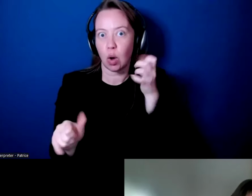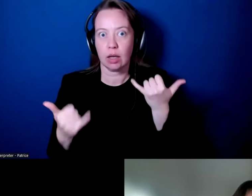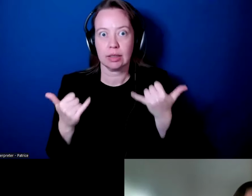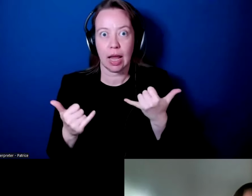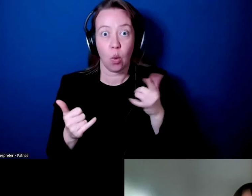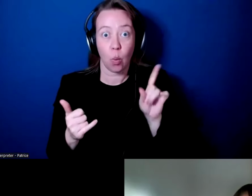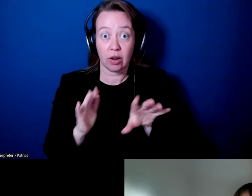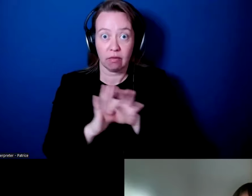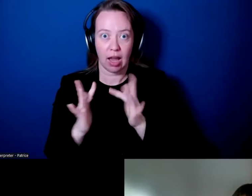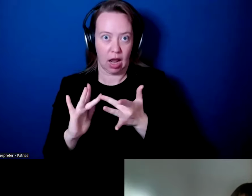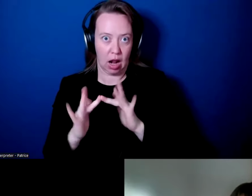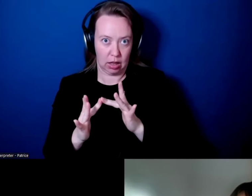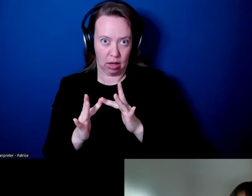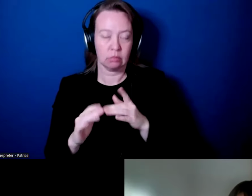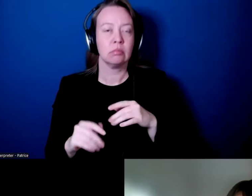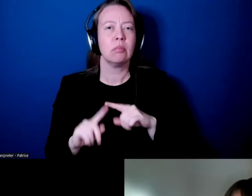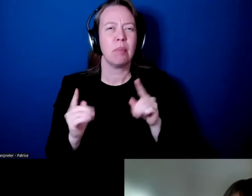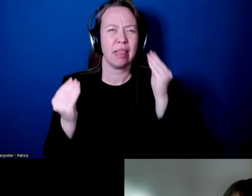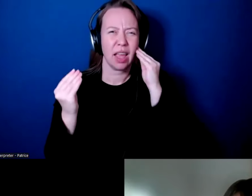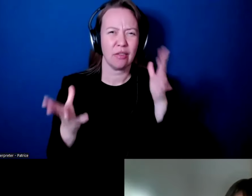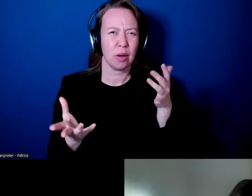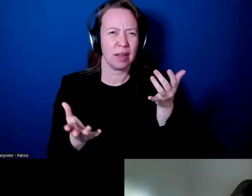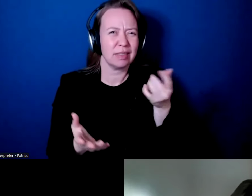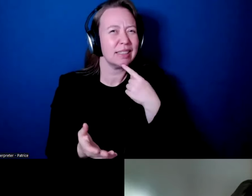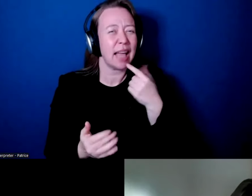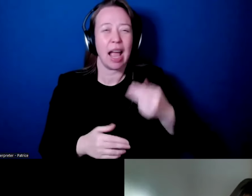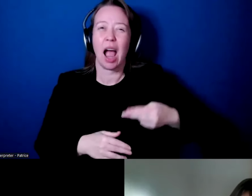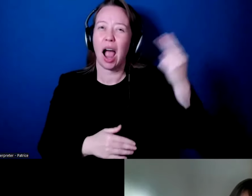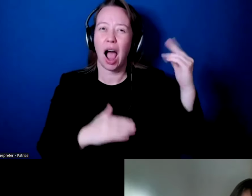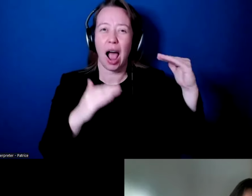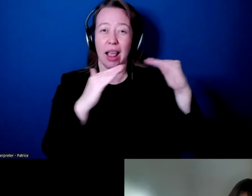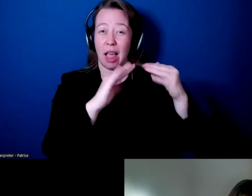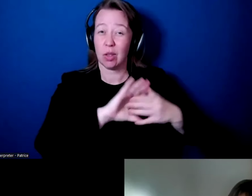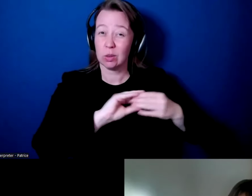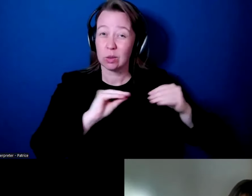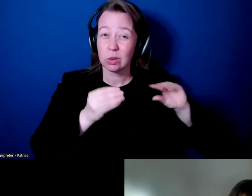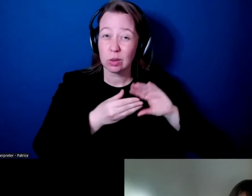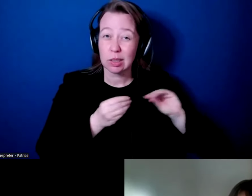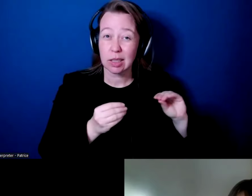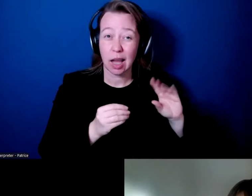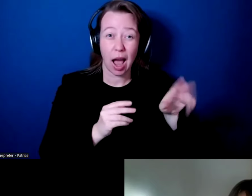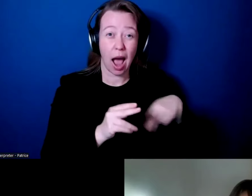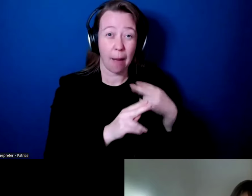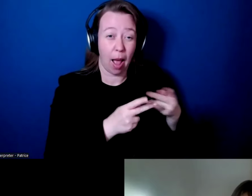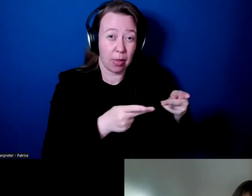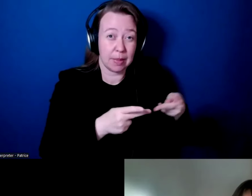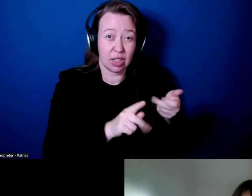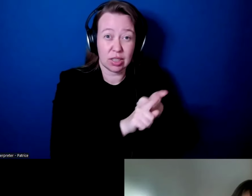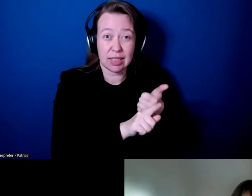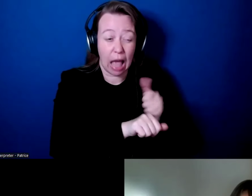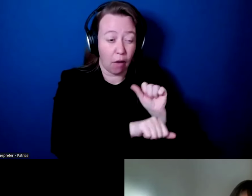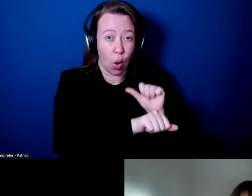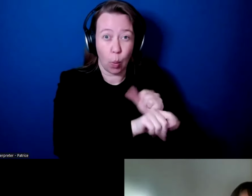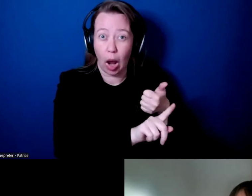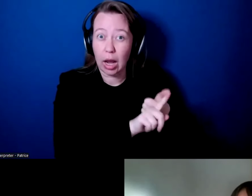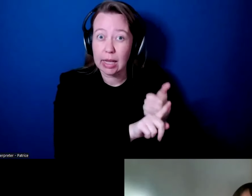online. But all of those data tell a very high level story about the direct care workforce and the recruitment and retention